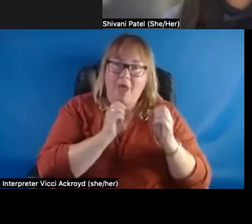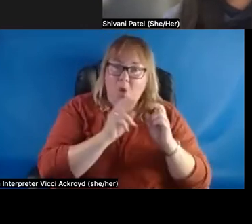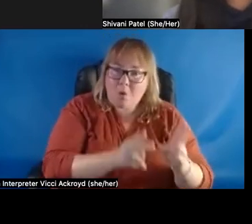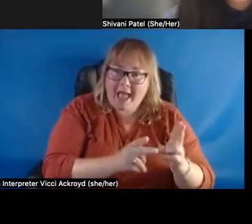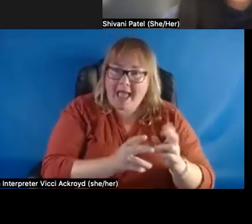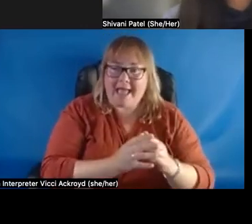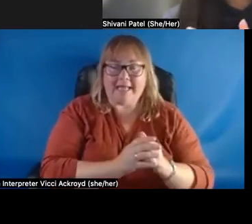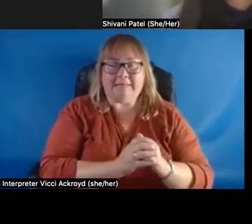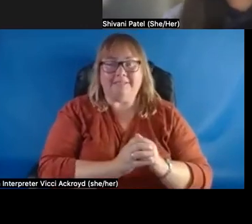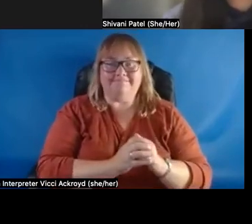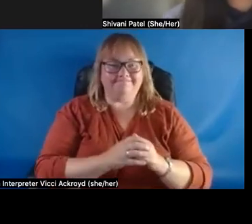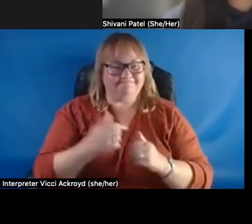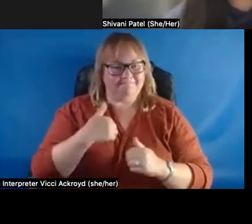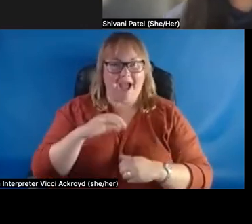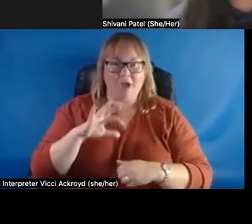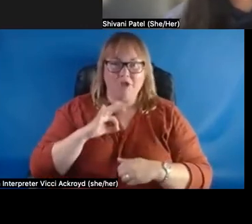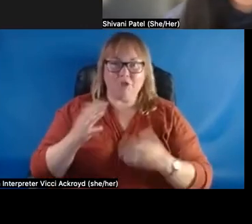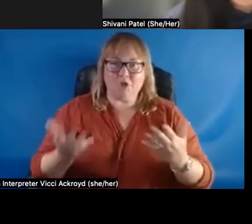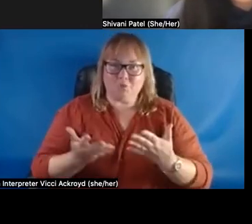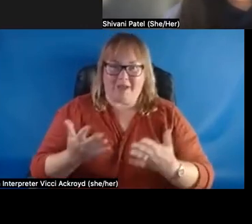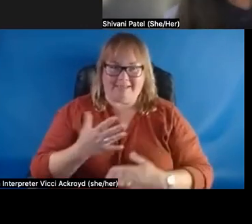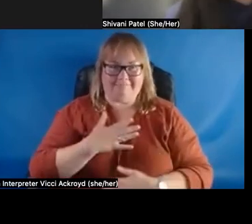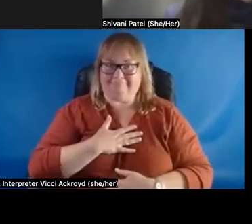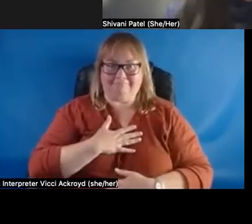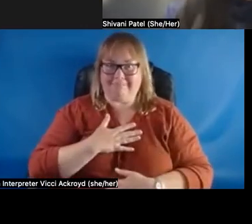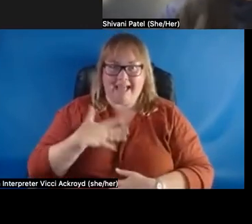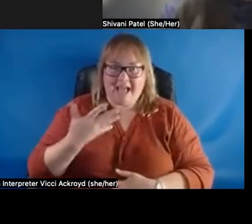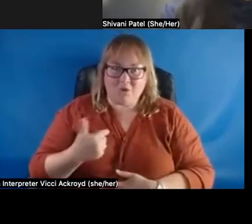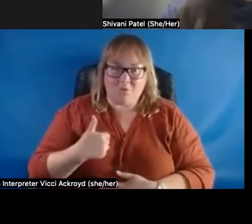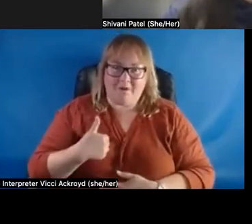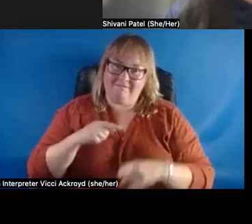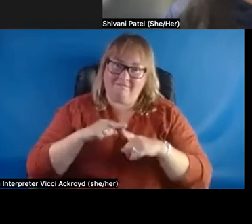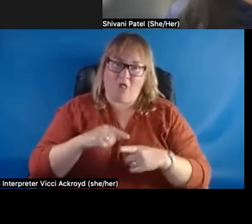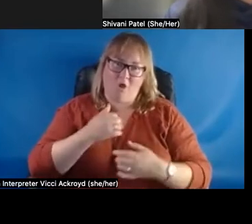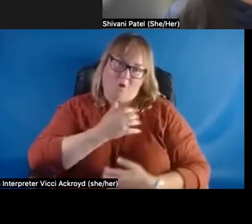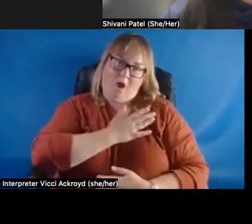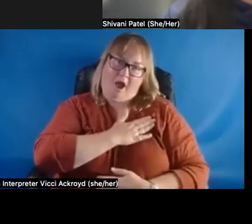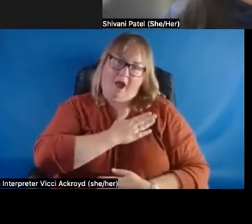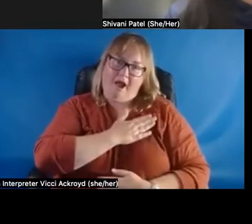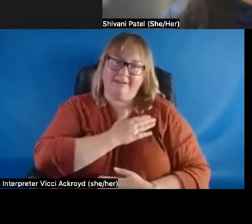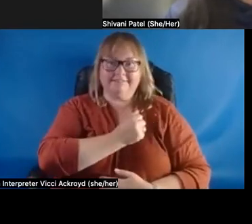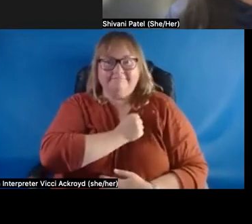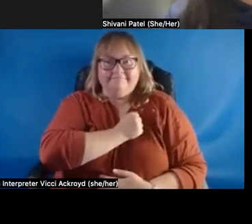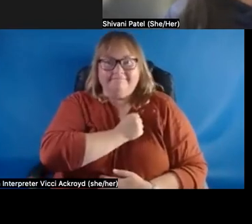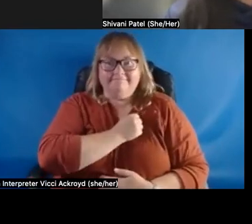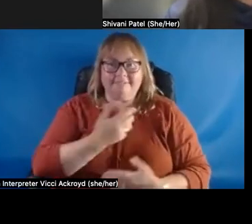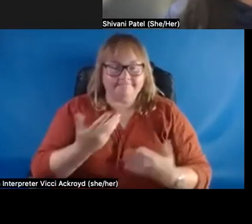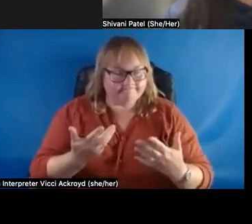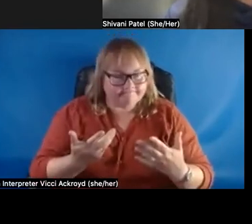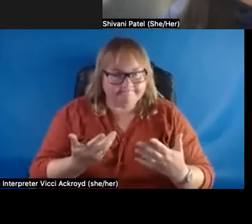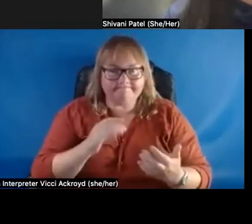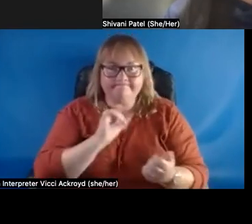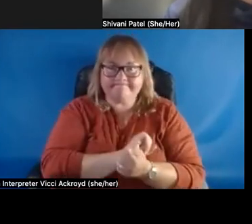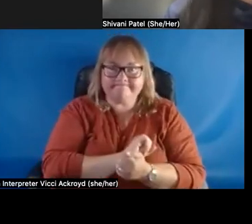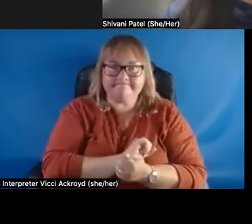want for yourself and for your own heart. Yeah. And then, but even the opposite of like challenging that